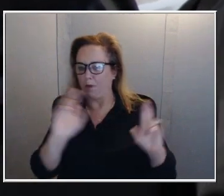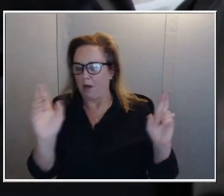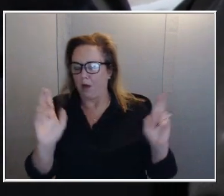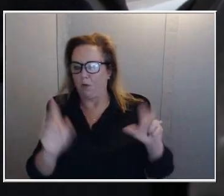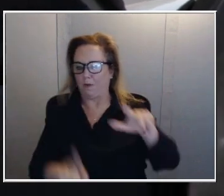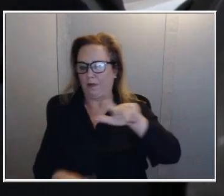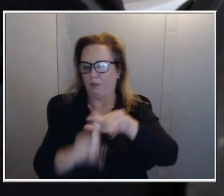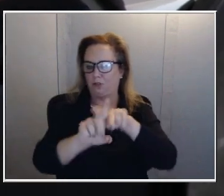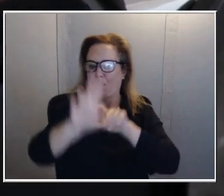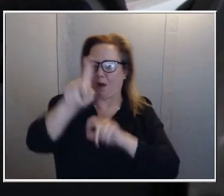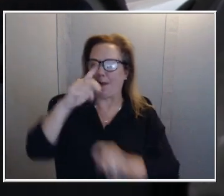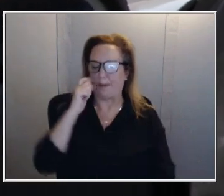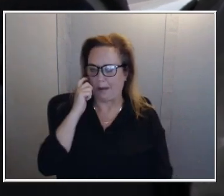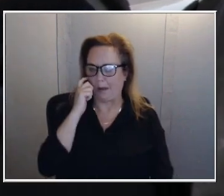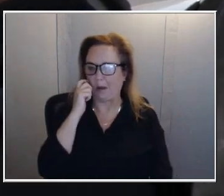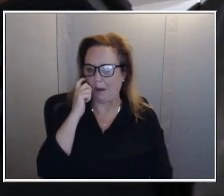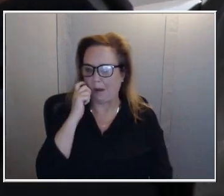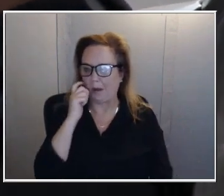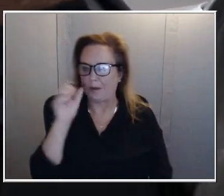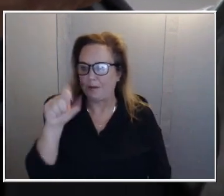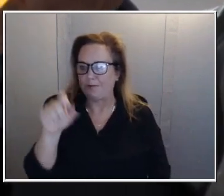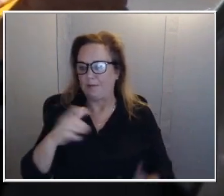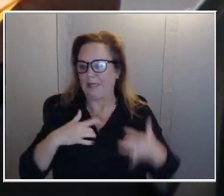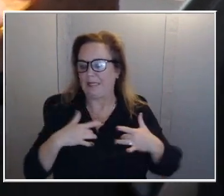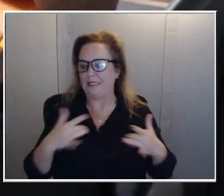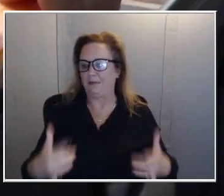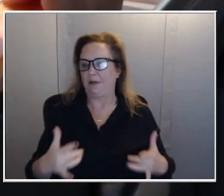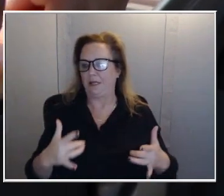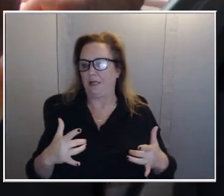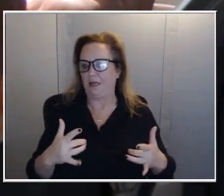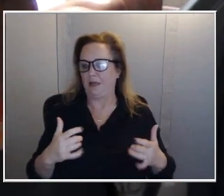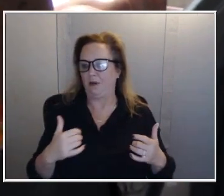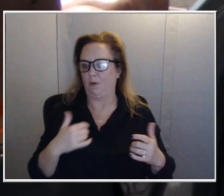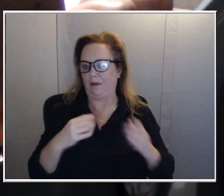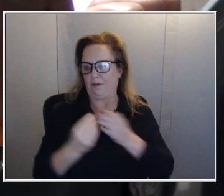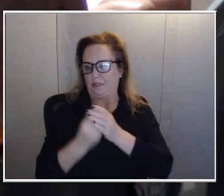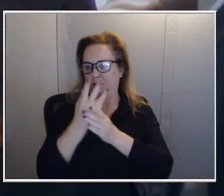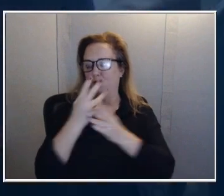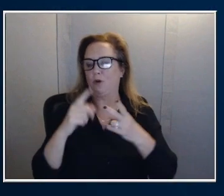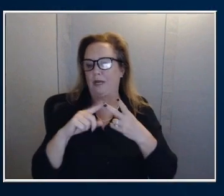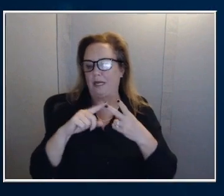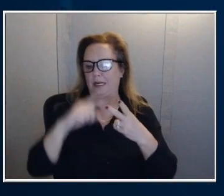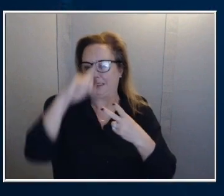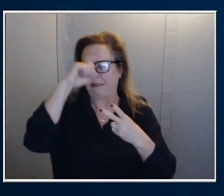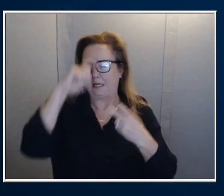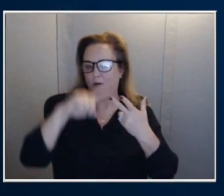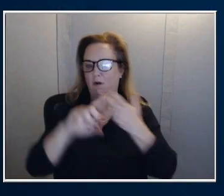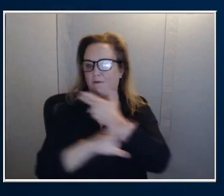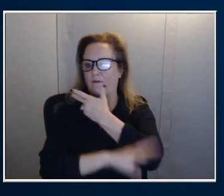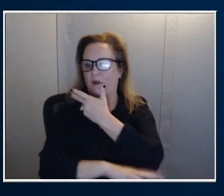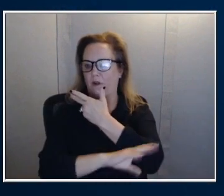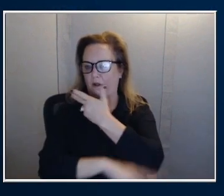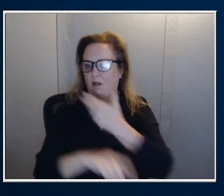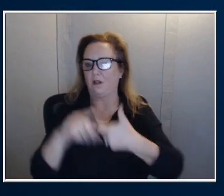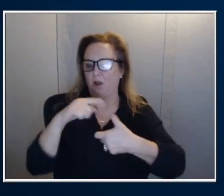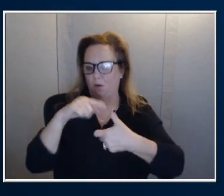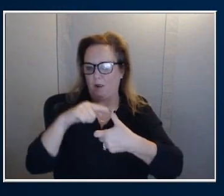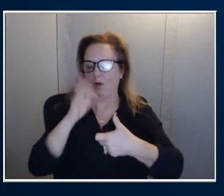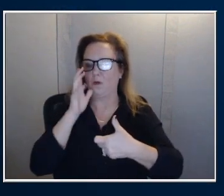up? Yeah, absolutely. So typically we host our events in the spring, summer, and fall. Our next event will be in